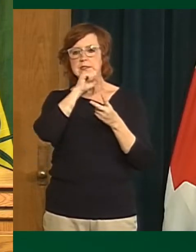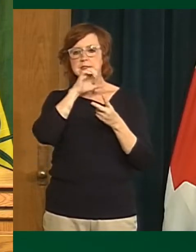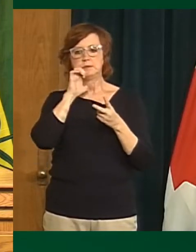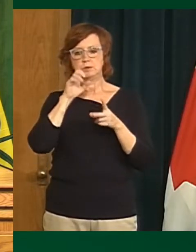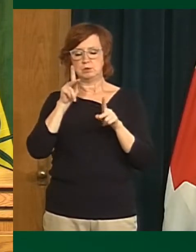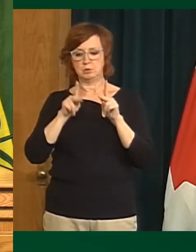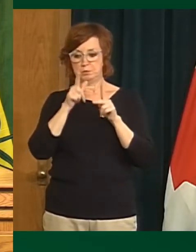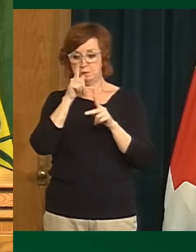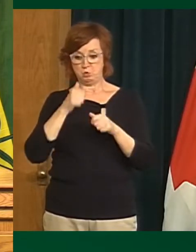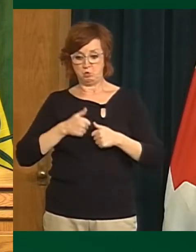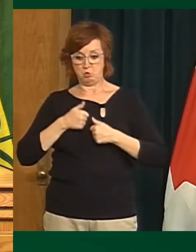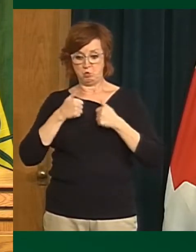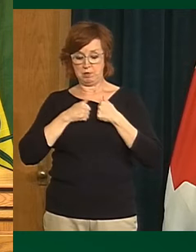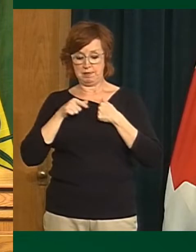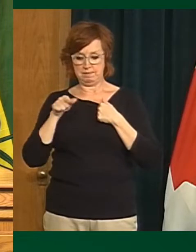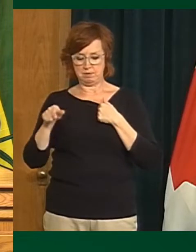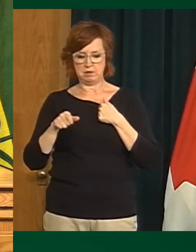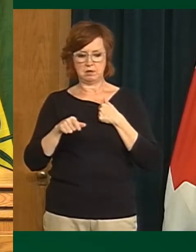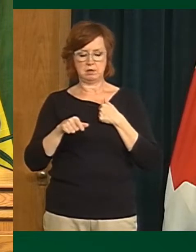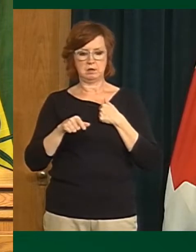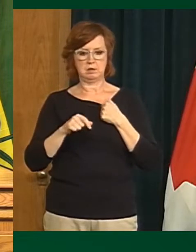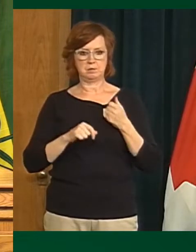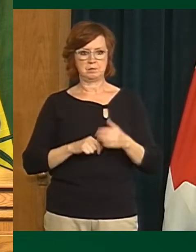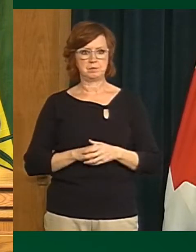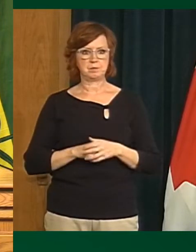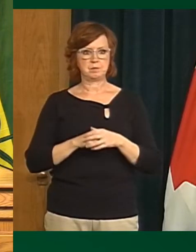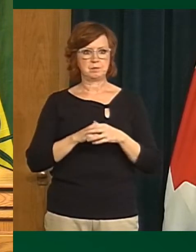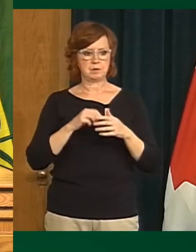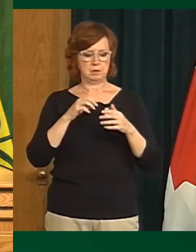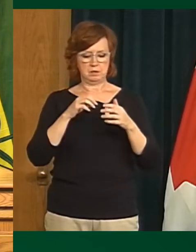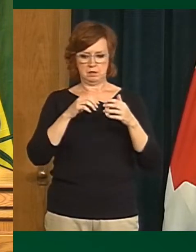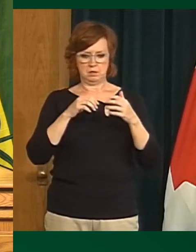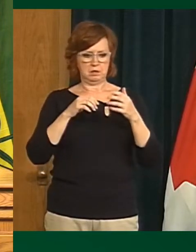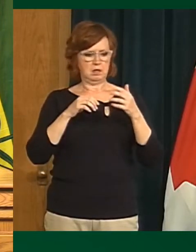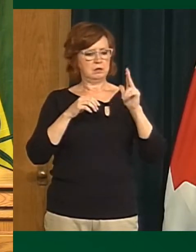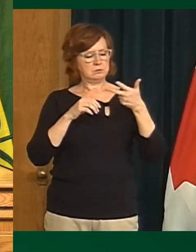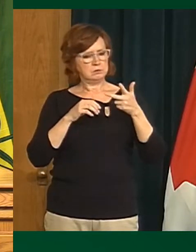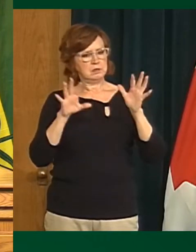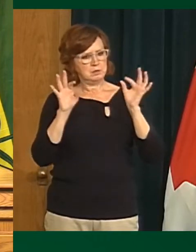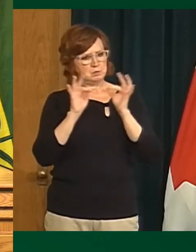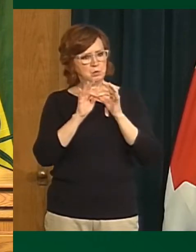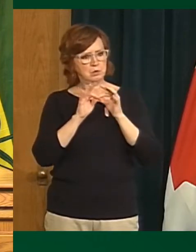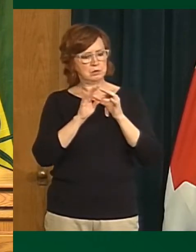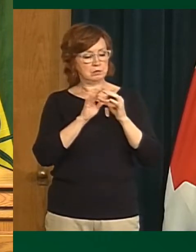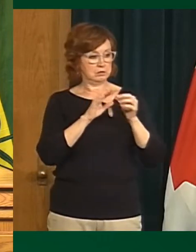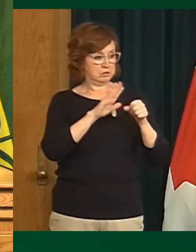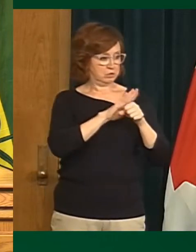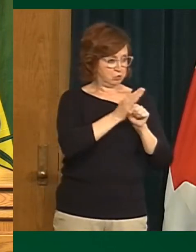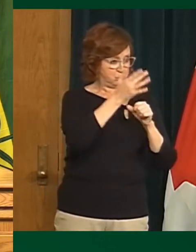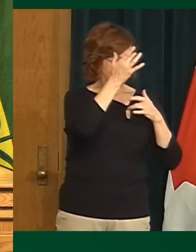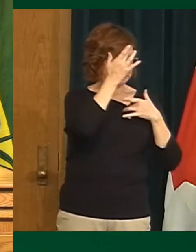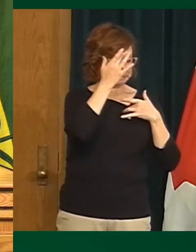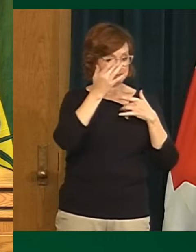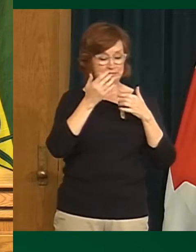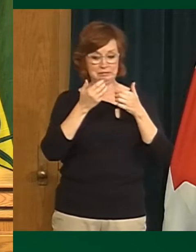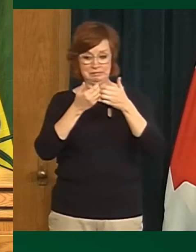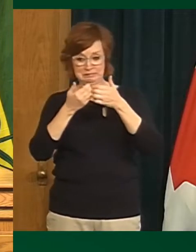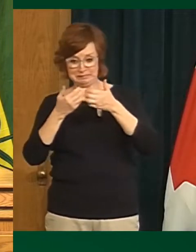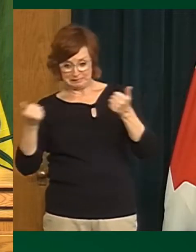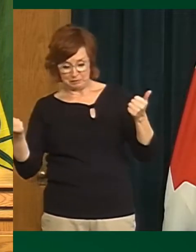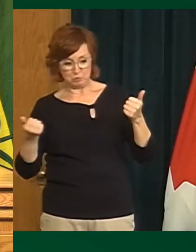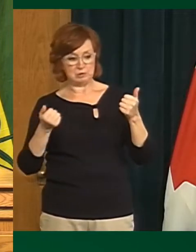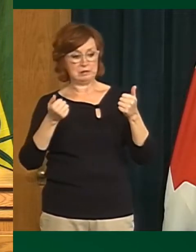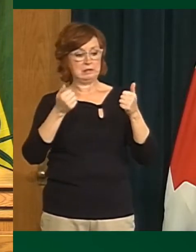resources are put in the right places to respond to that surge. Right now, as you know, and one of the reasons for the moving the plan forward